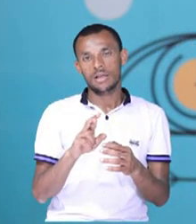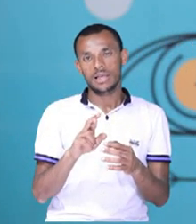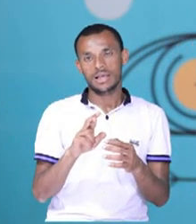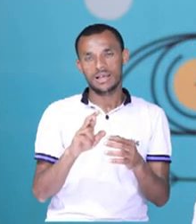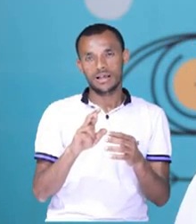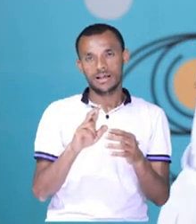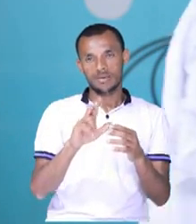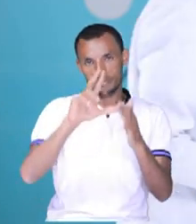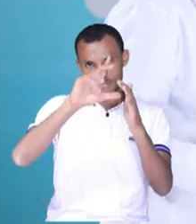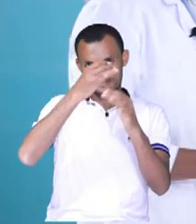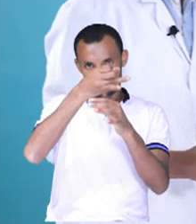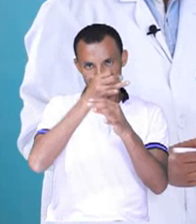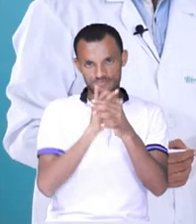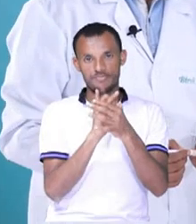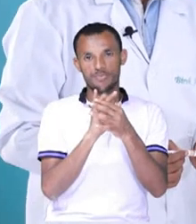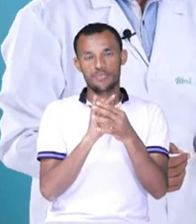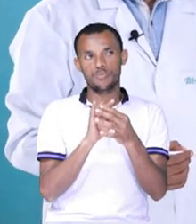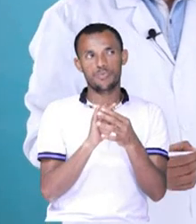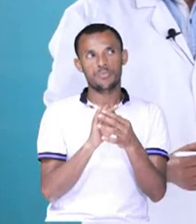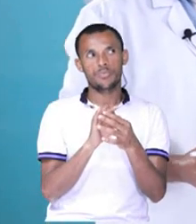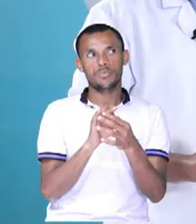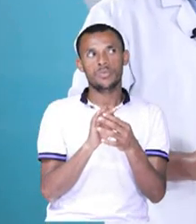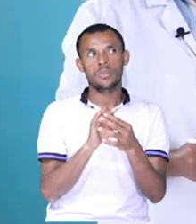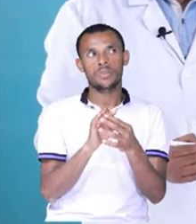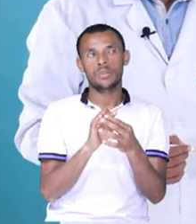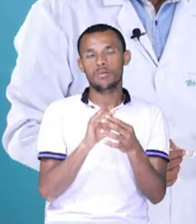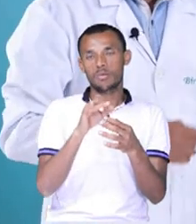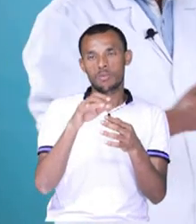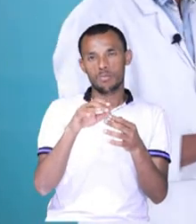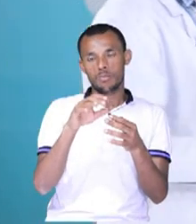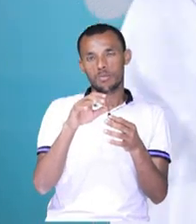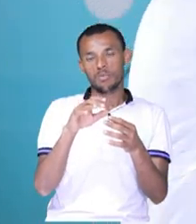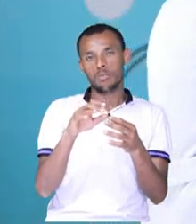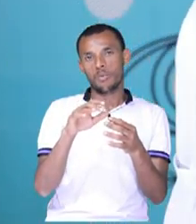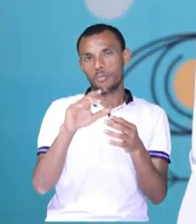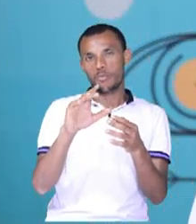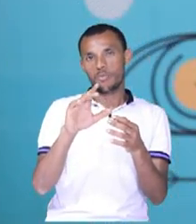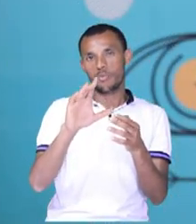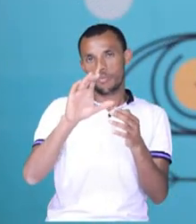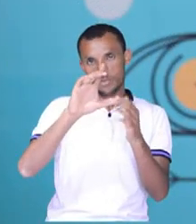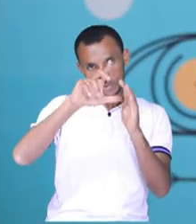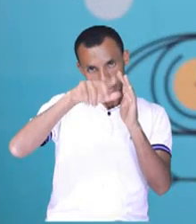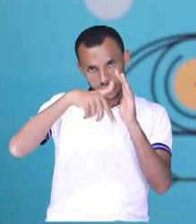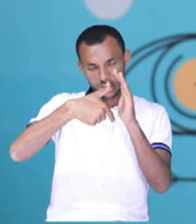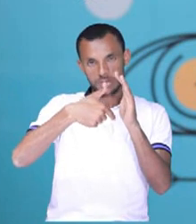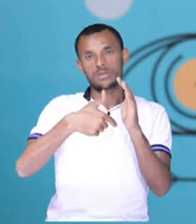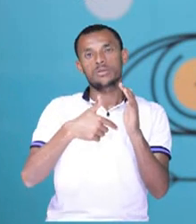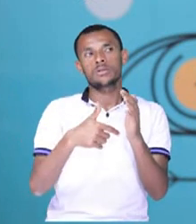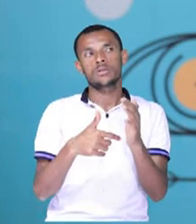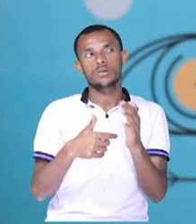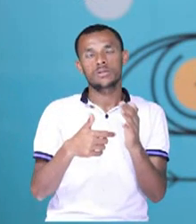liter. Mole per liter is the unit of molarity. Per second, over second means per second. Again,